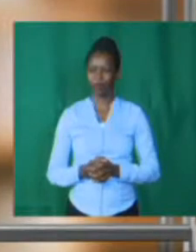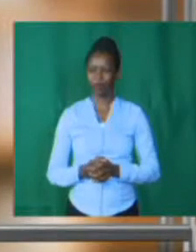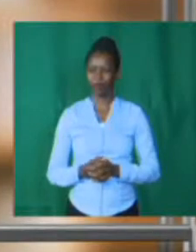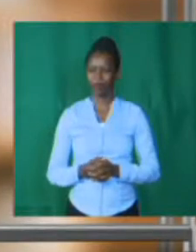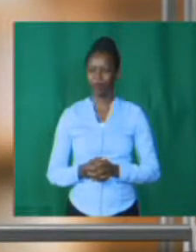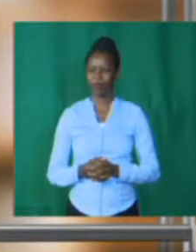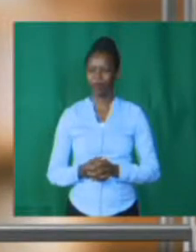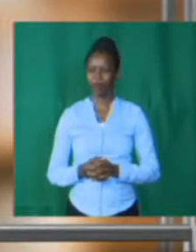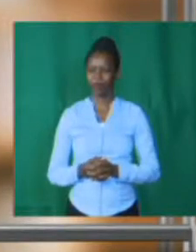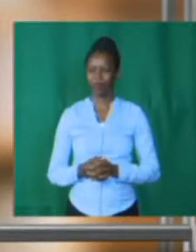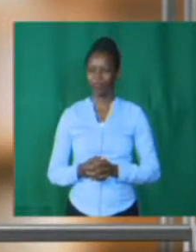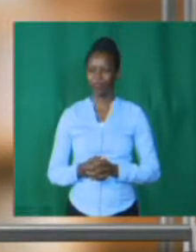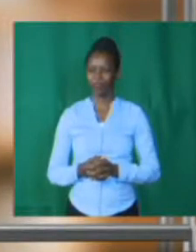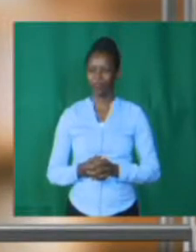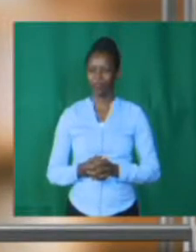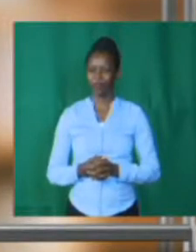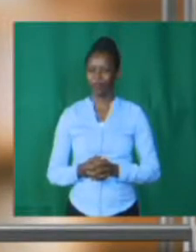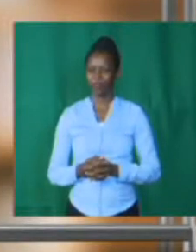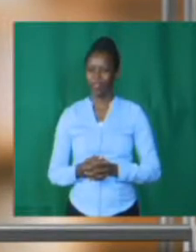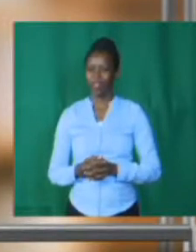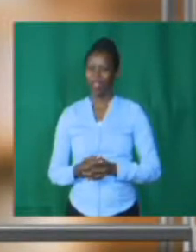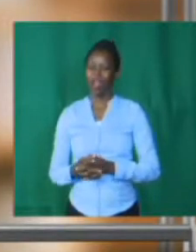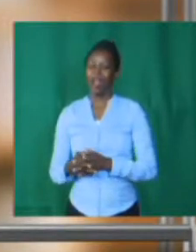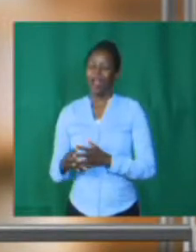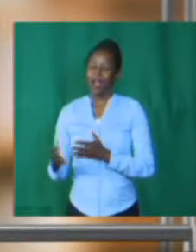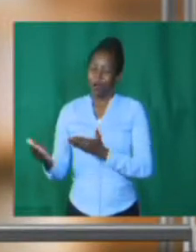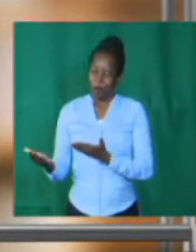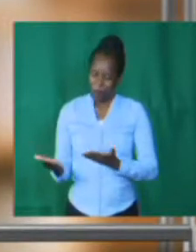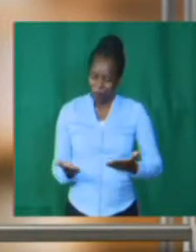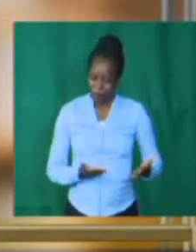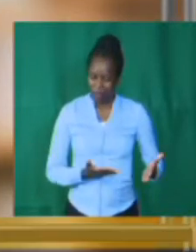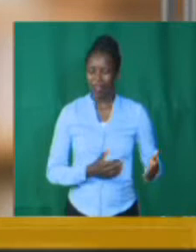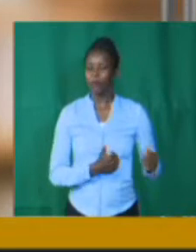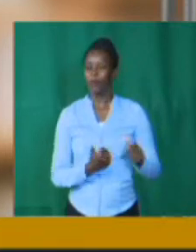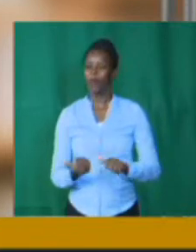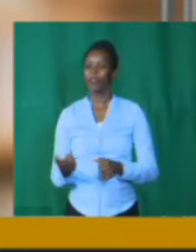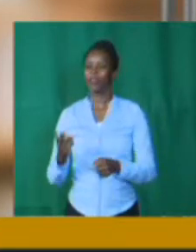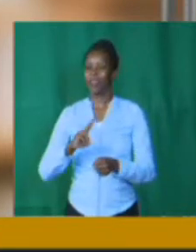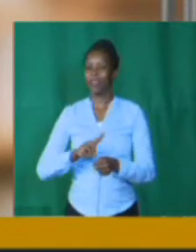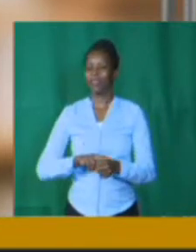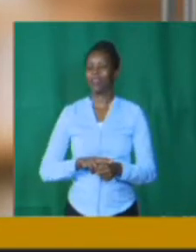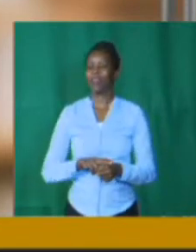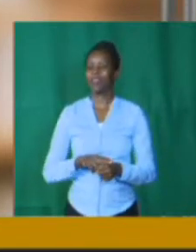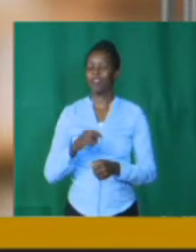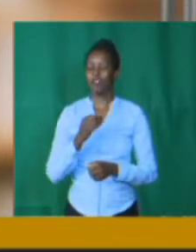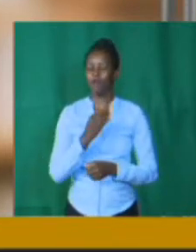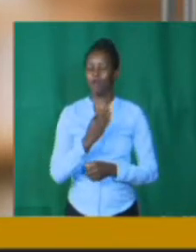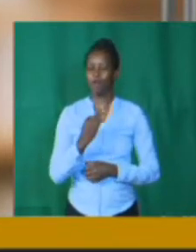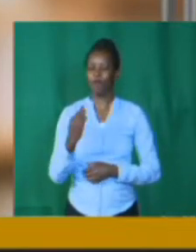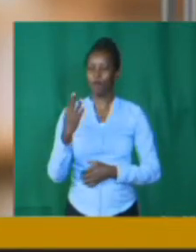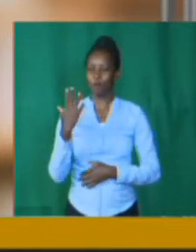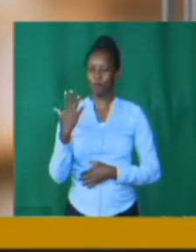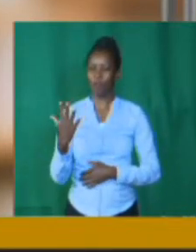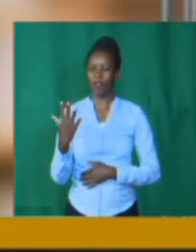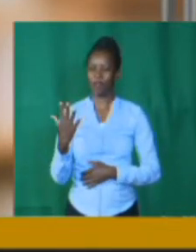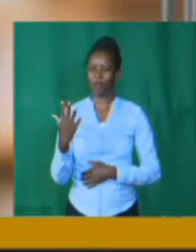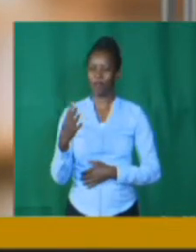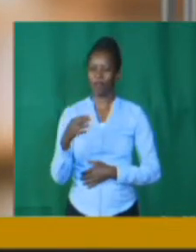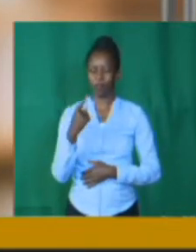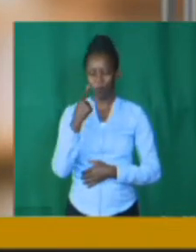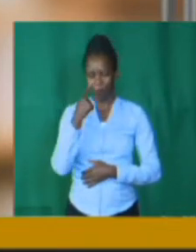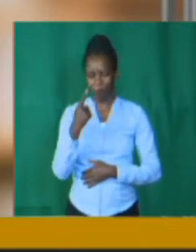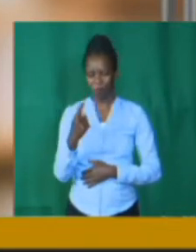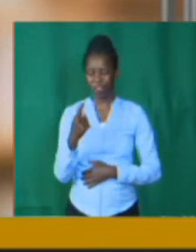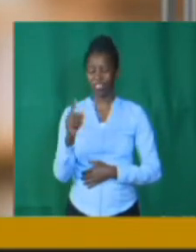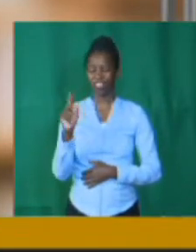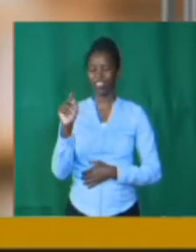A very warm welcome to our viewers and welcome back to the Form 5s. You are still tuned in to Eswatini TV and you are